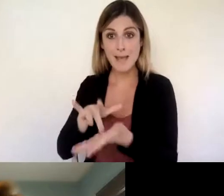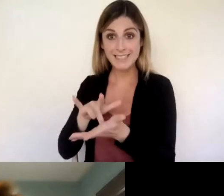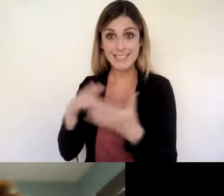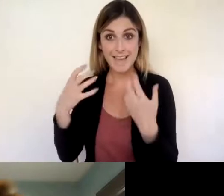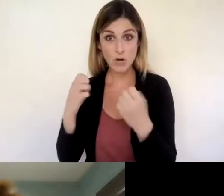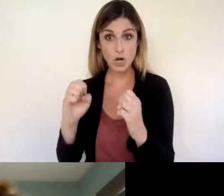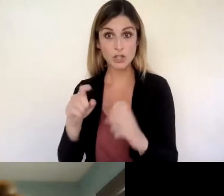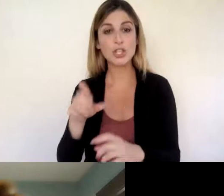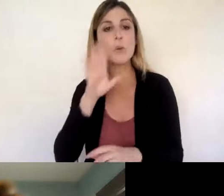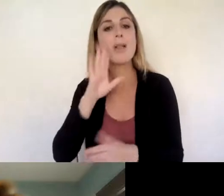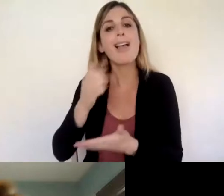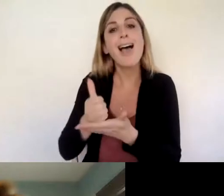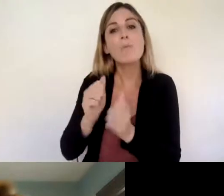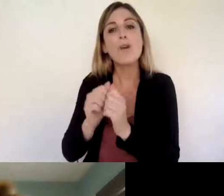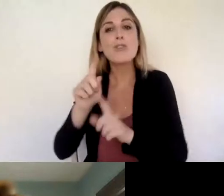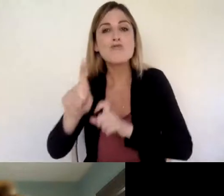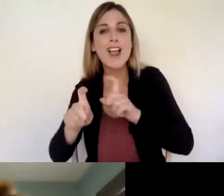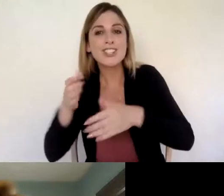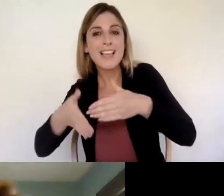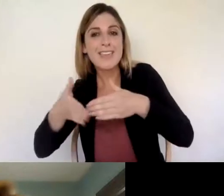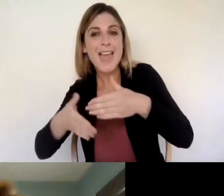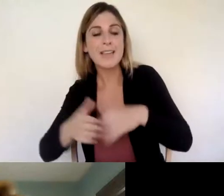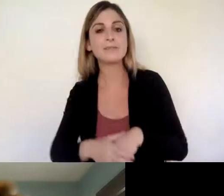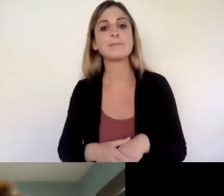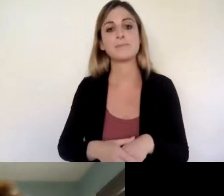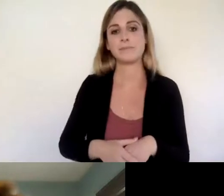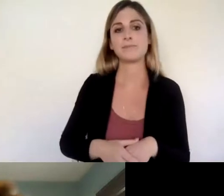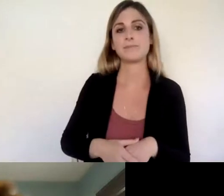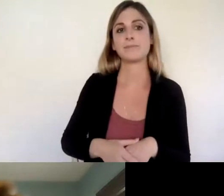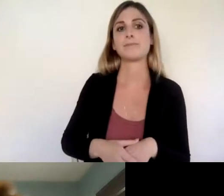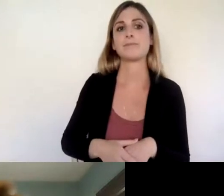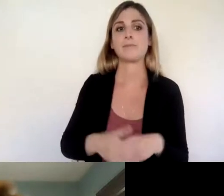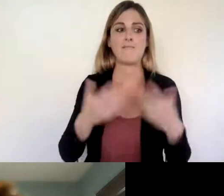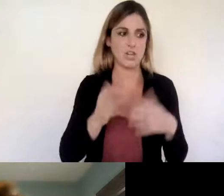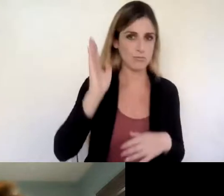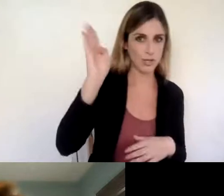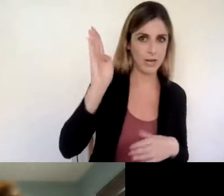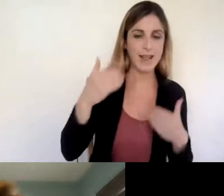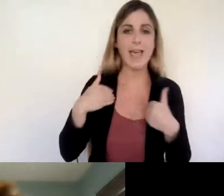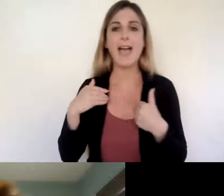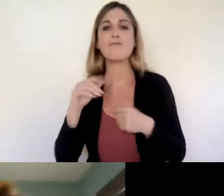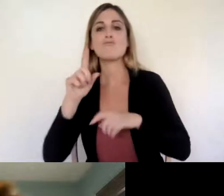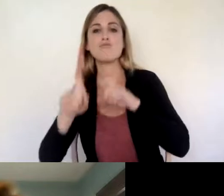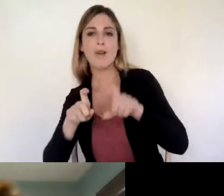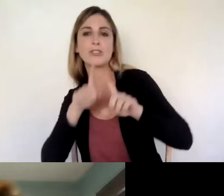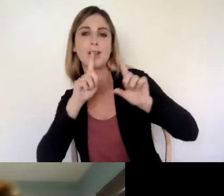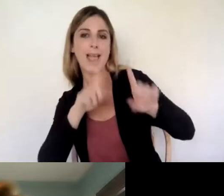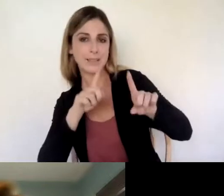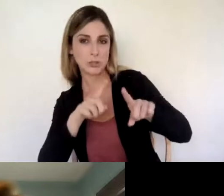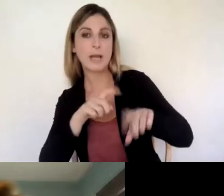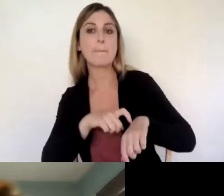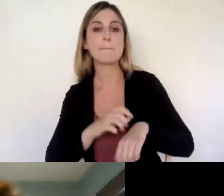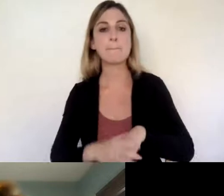field questions with Virginia Messina after we're done with the official presentation. And